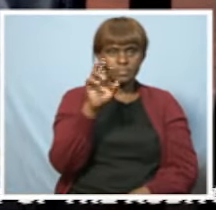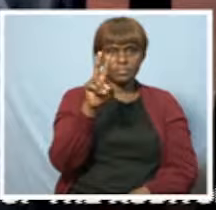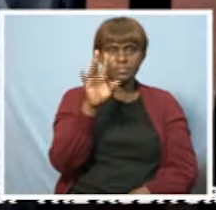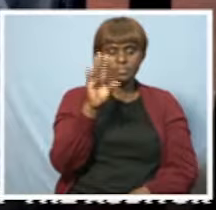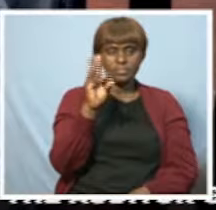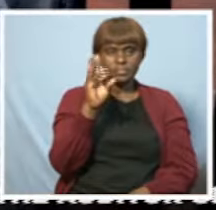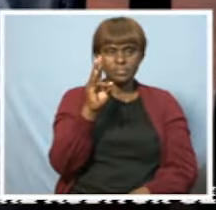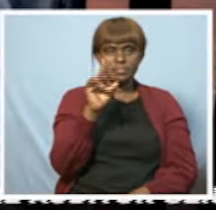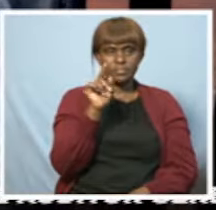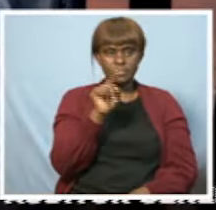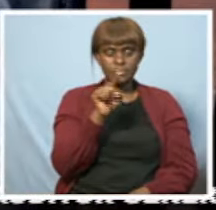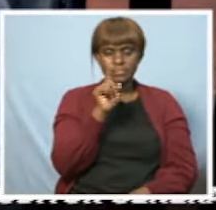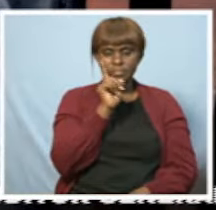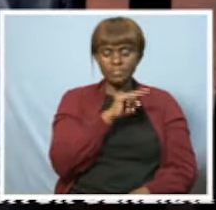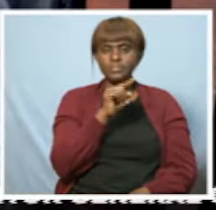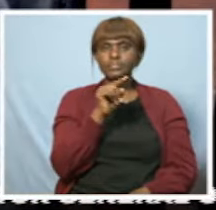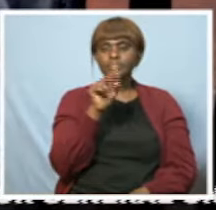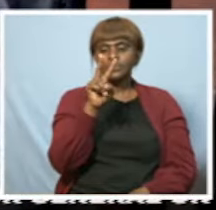1,527 is